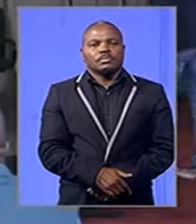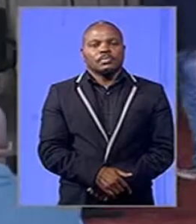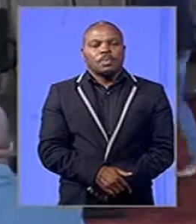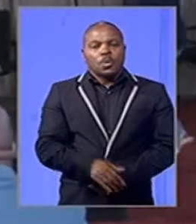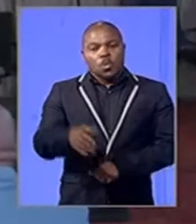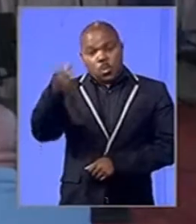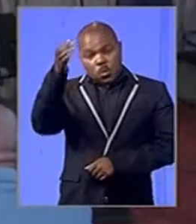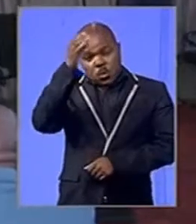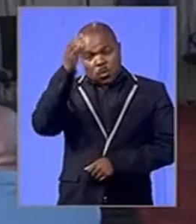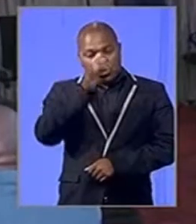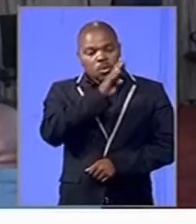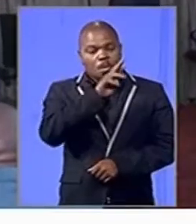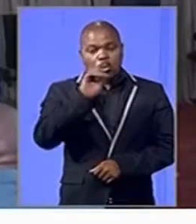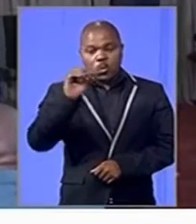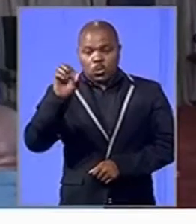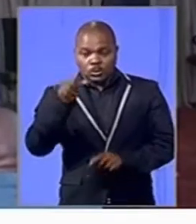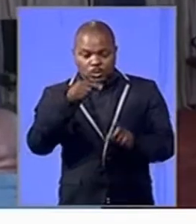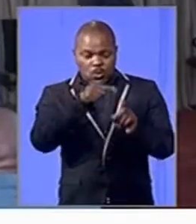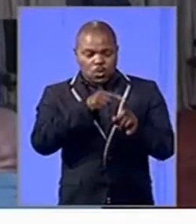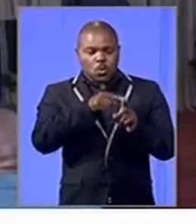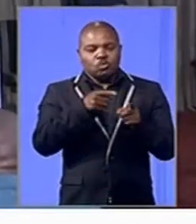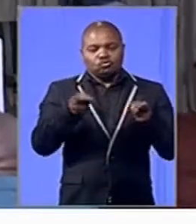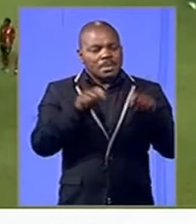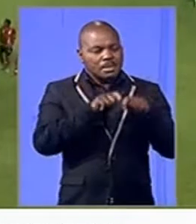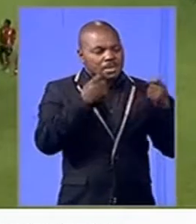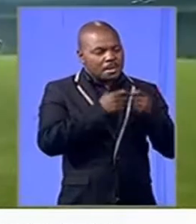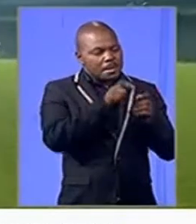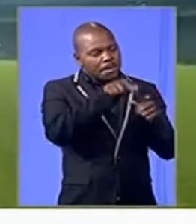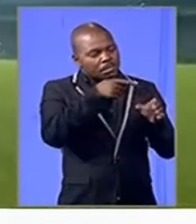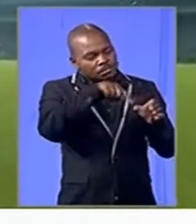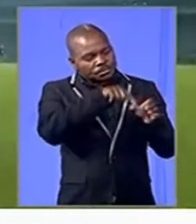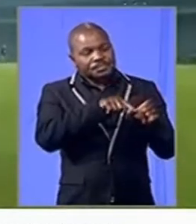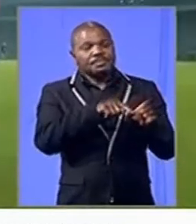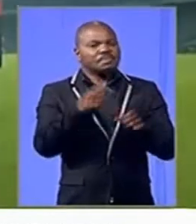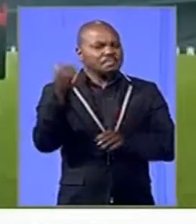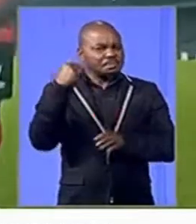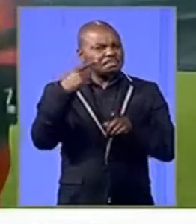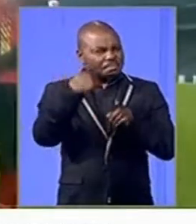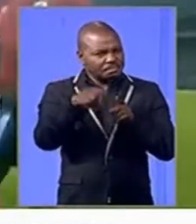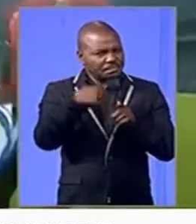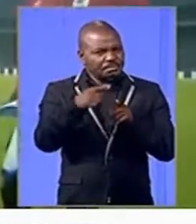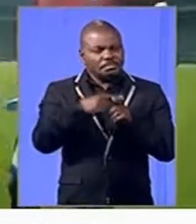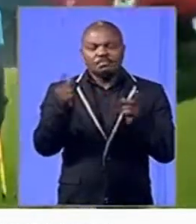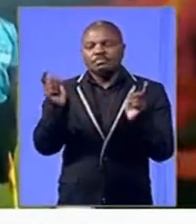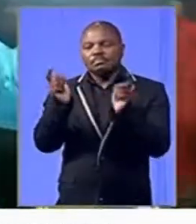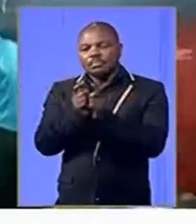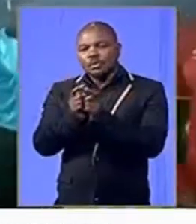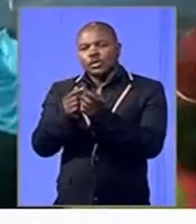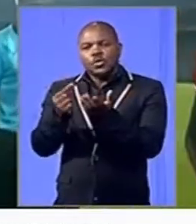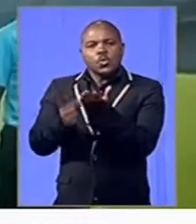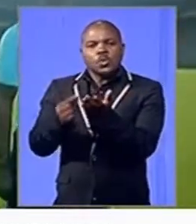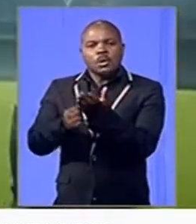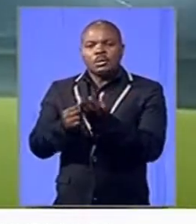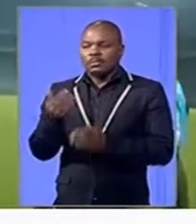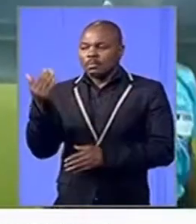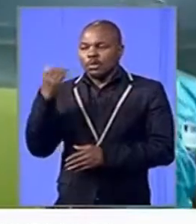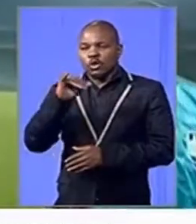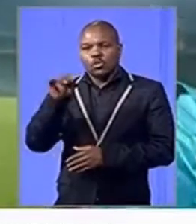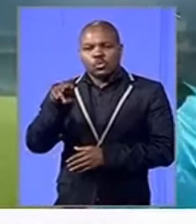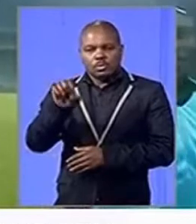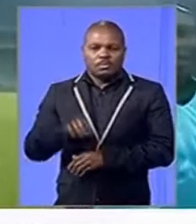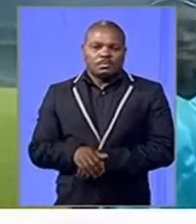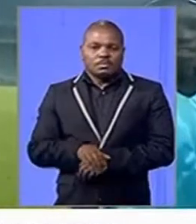Mohlahli Hugo Bruce o tlo eta sehlopha pele la mathomo ge sale a fiwa moshomo ka kgwedi ya Mei. Bruce yo